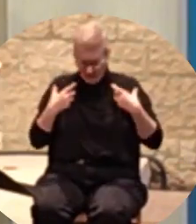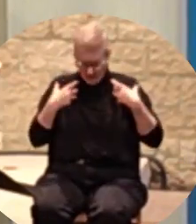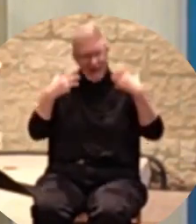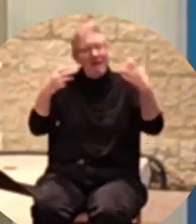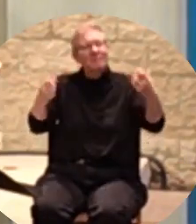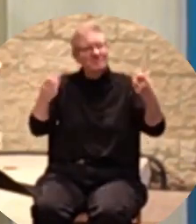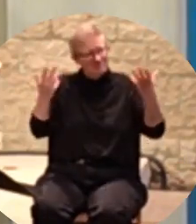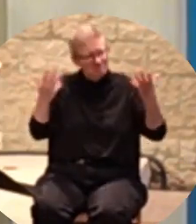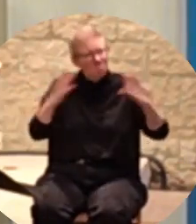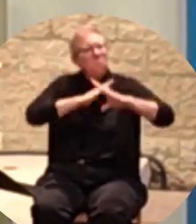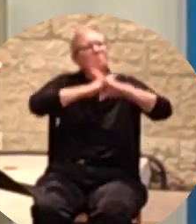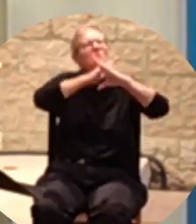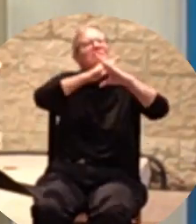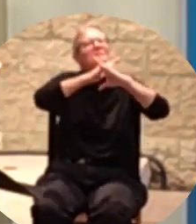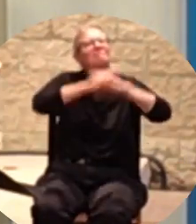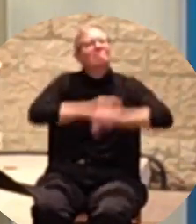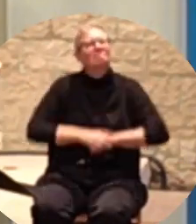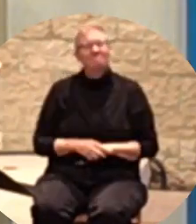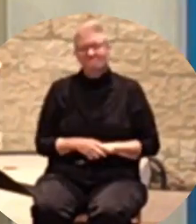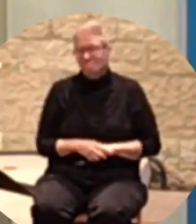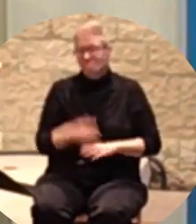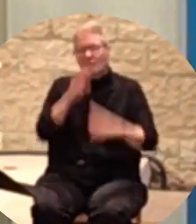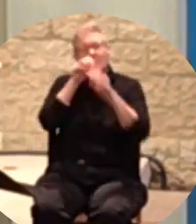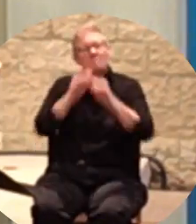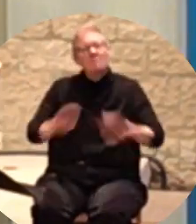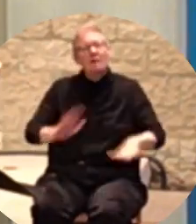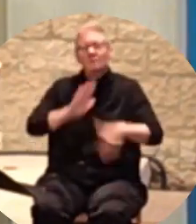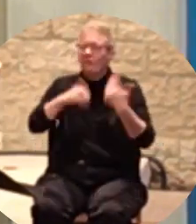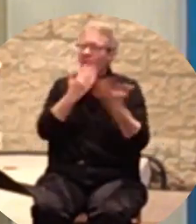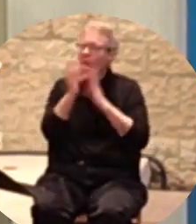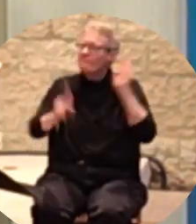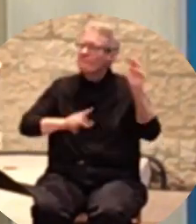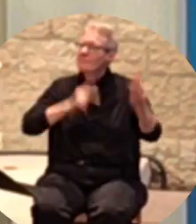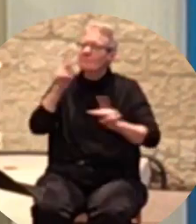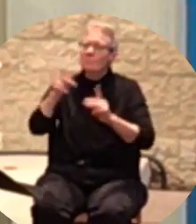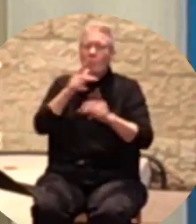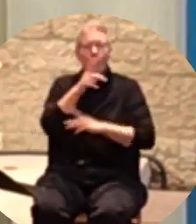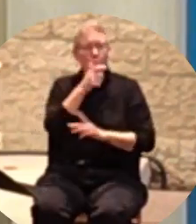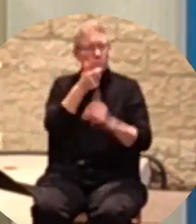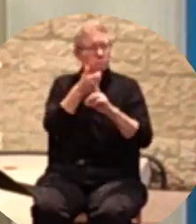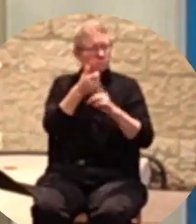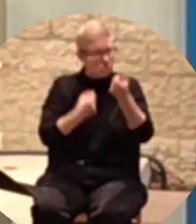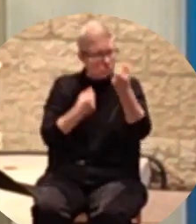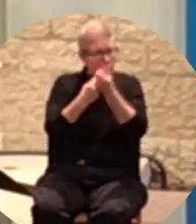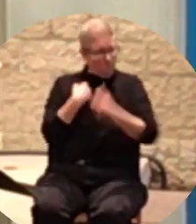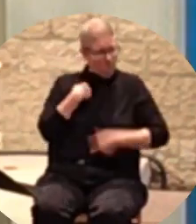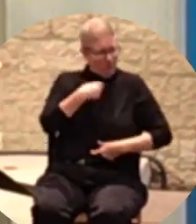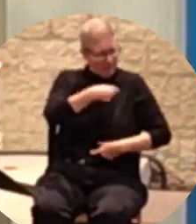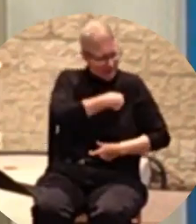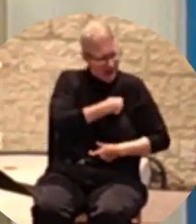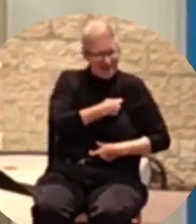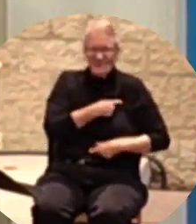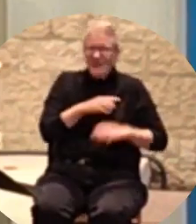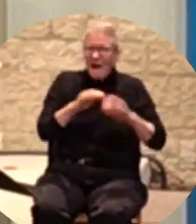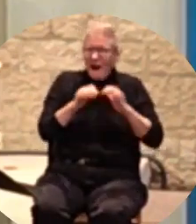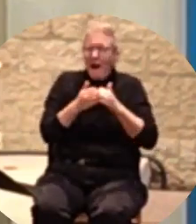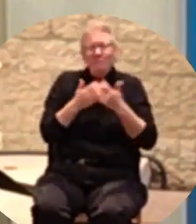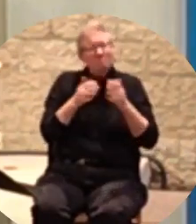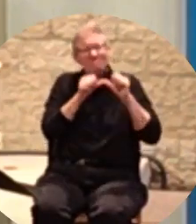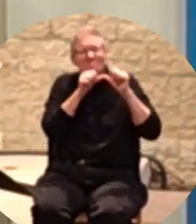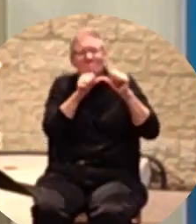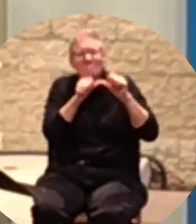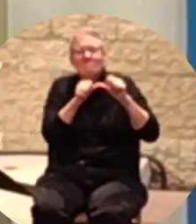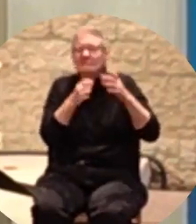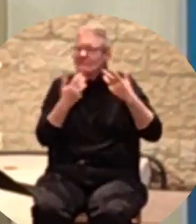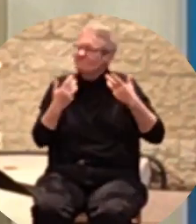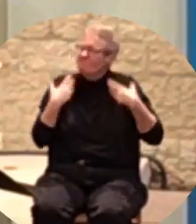protected. We bless all of those who support us in maintaining vibrant, radiant health. And